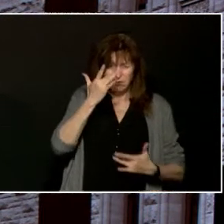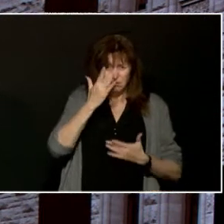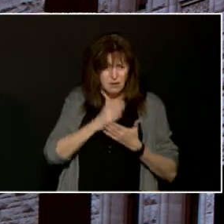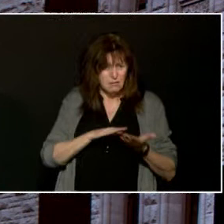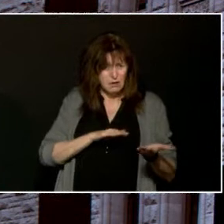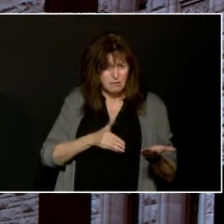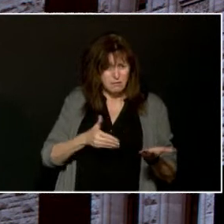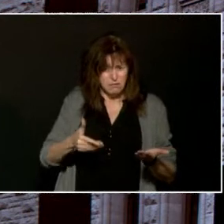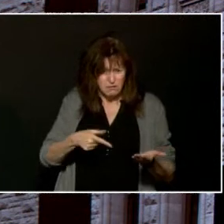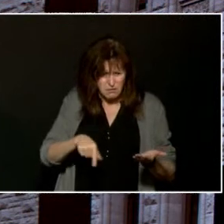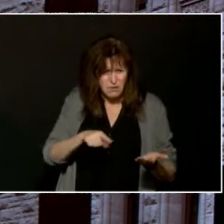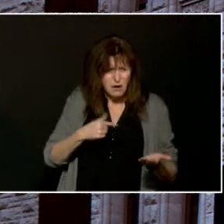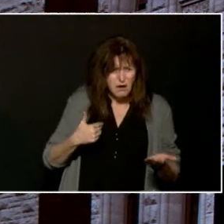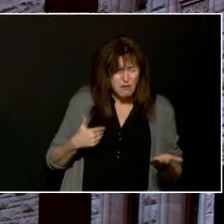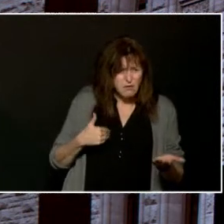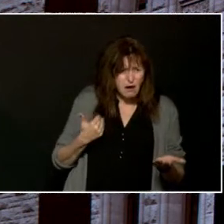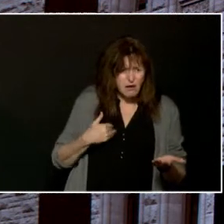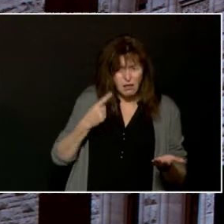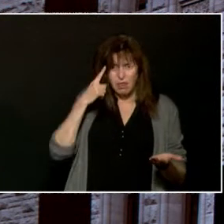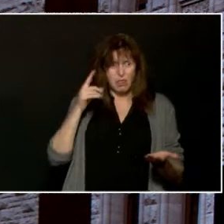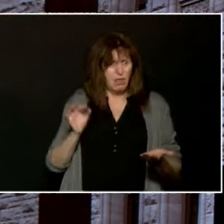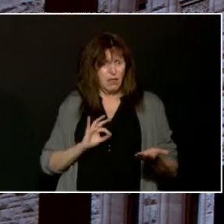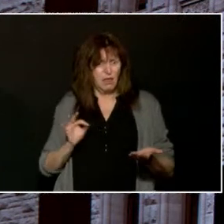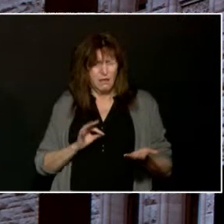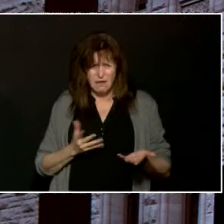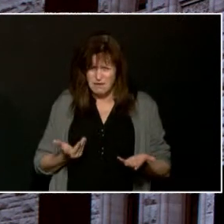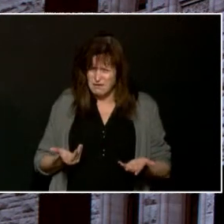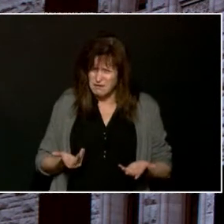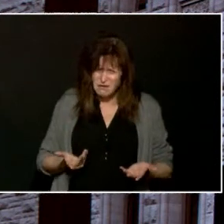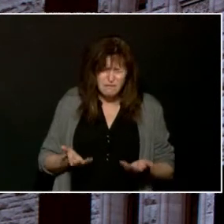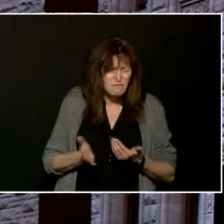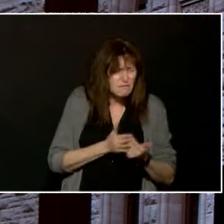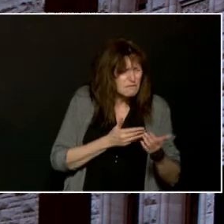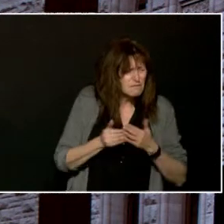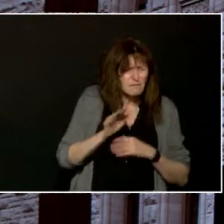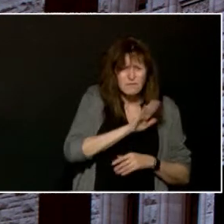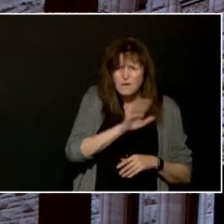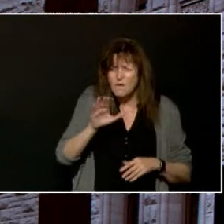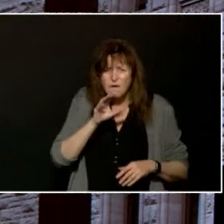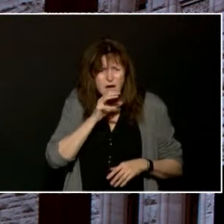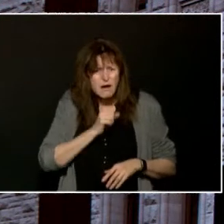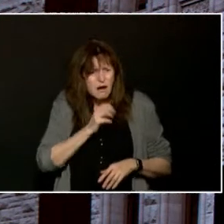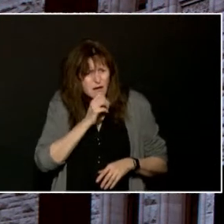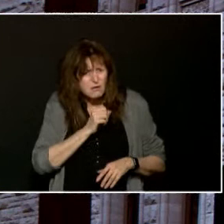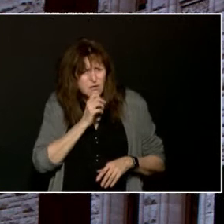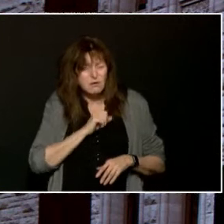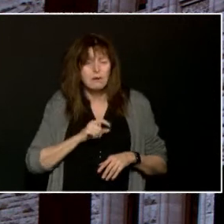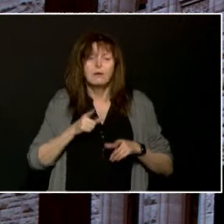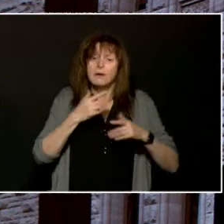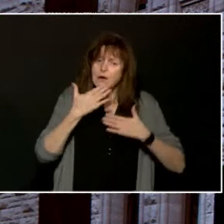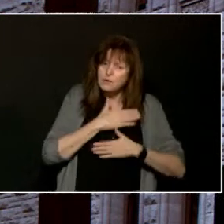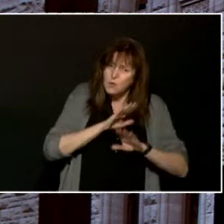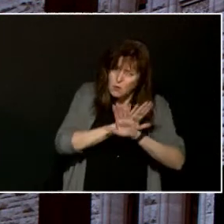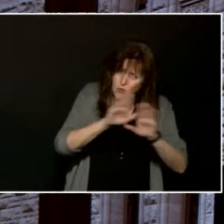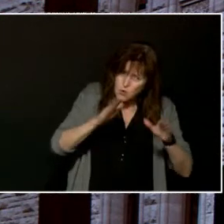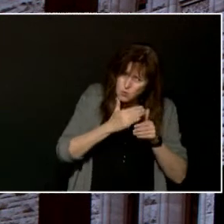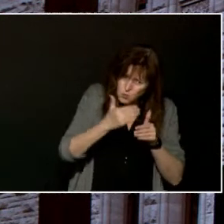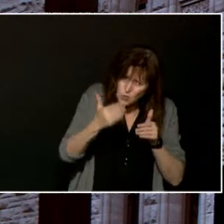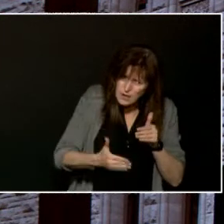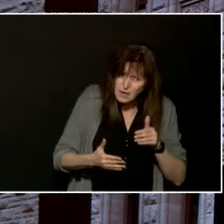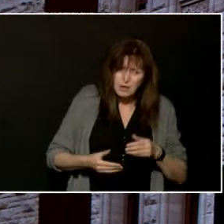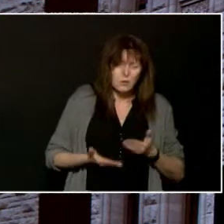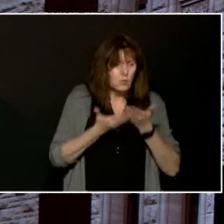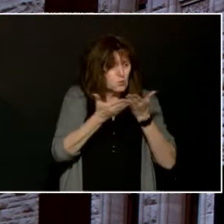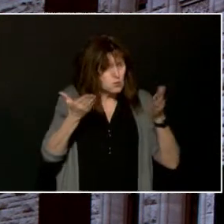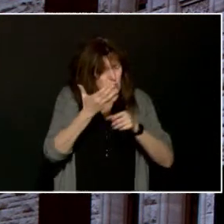this lightly, no matter what age you're at. So have a good long weekend. Keep safe. Keep